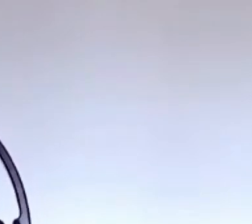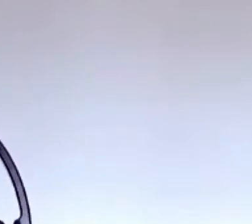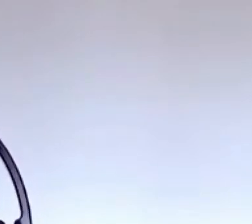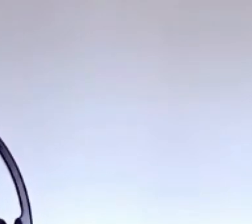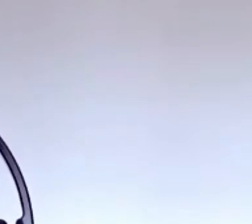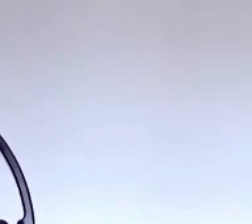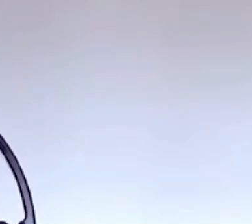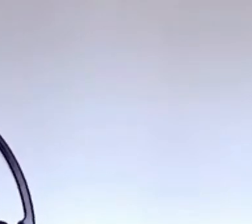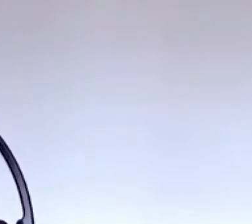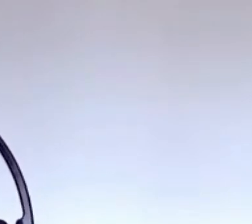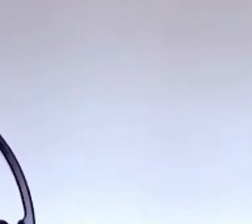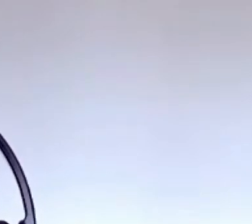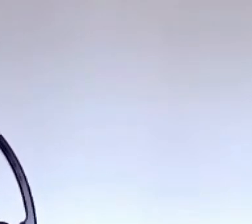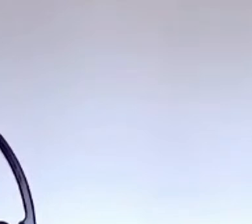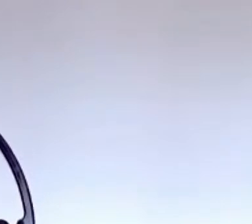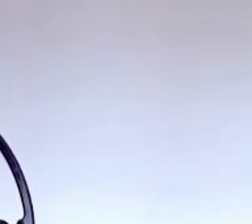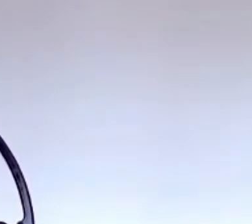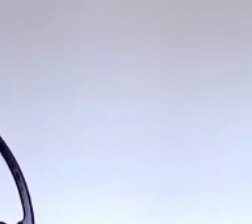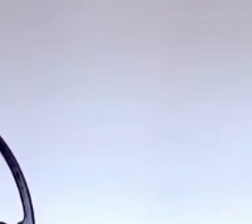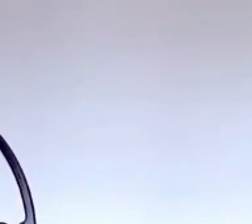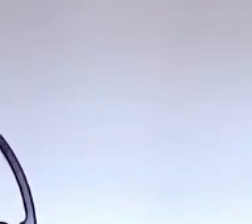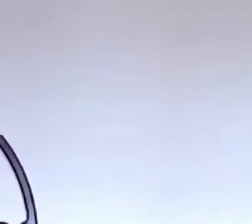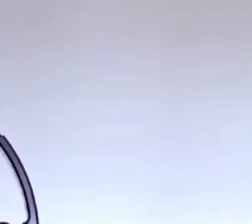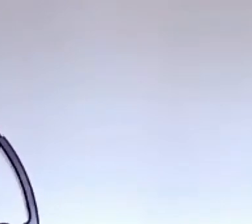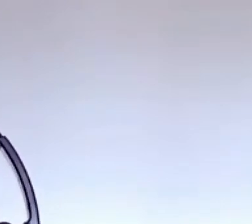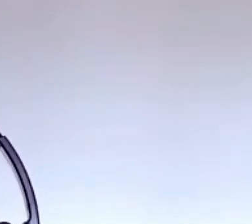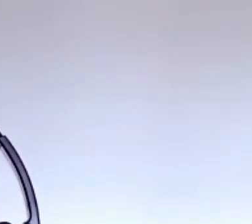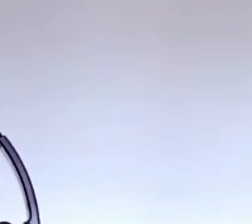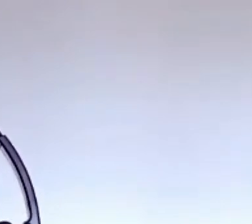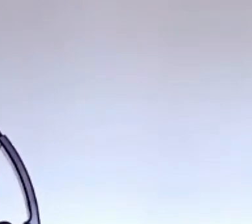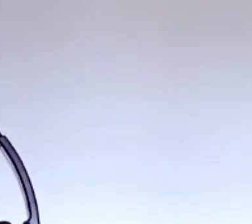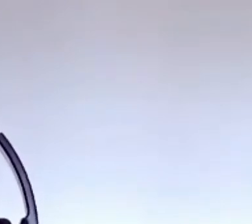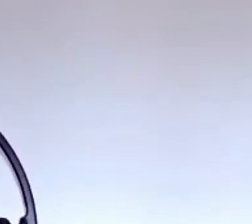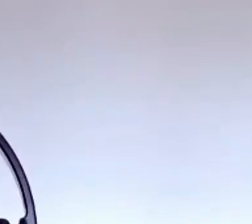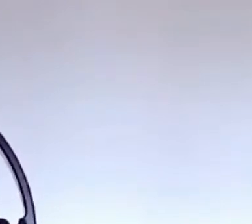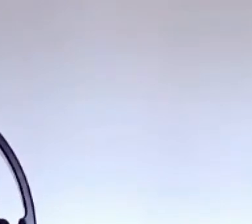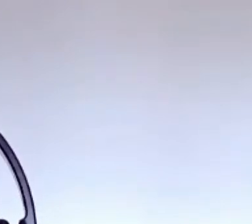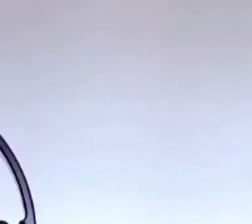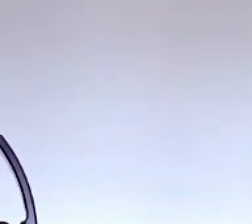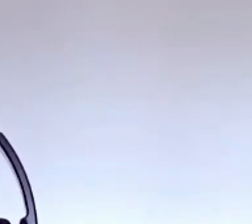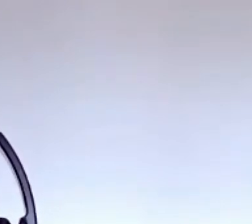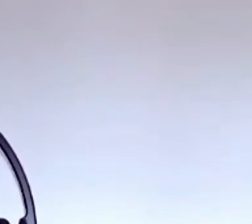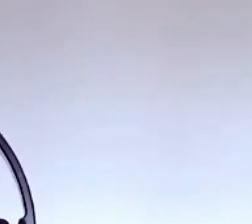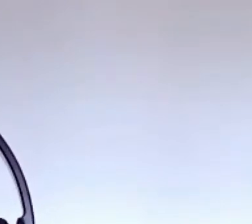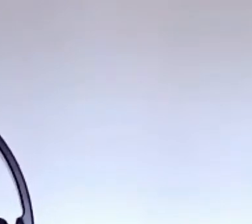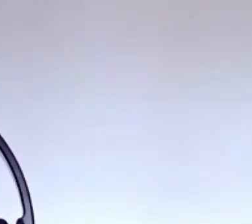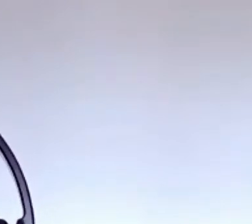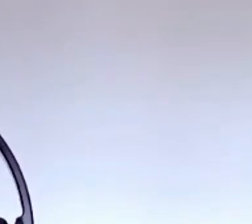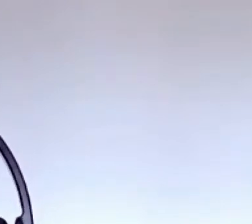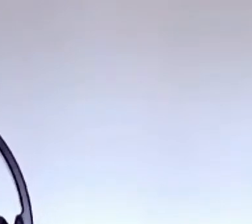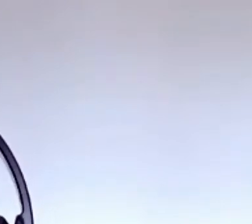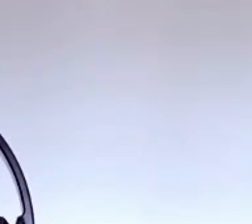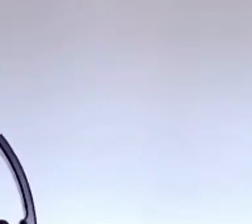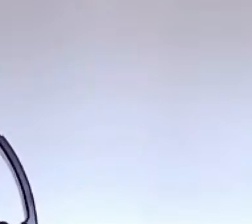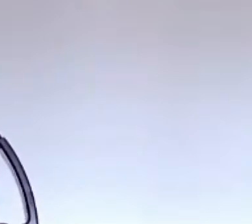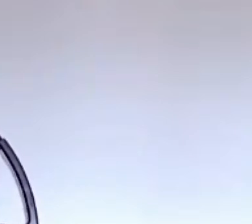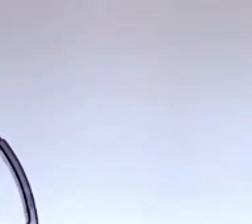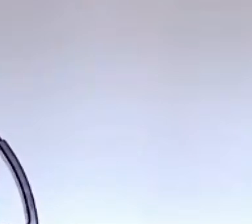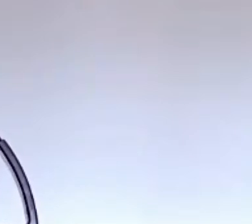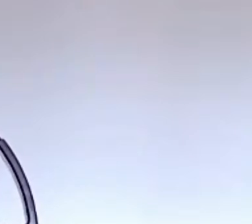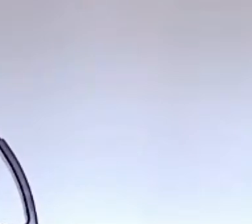The action plan is a significant step in achieving lasting reconciliation between the province of British Columbia and Indigenous